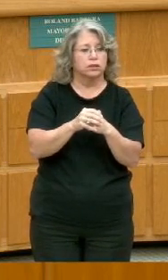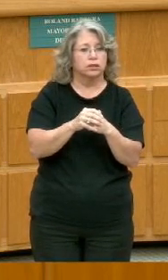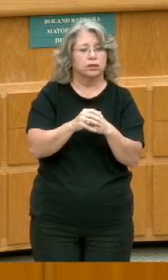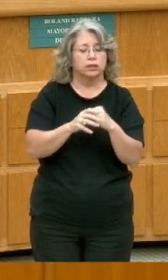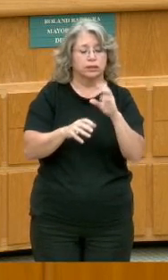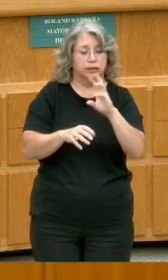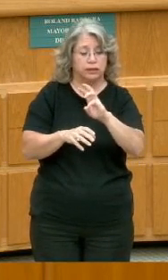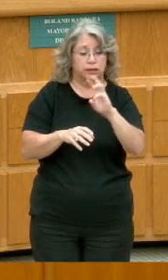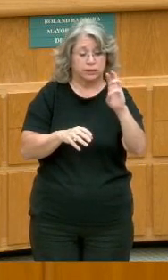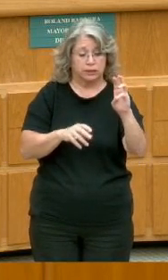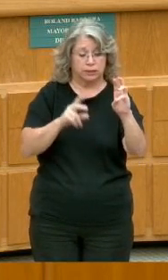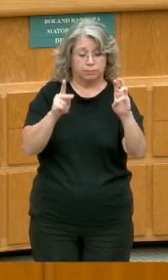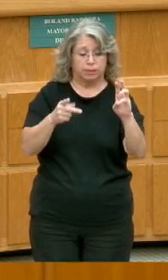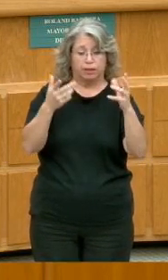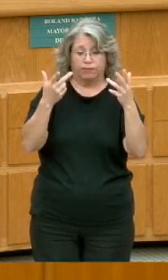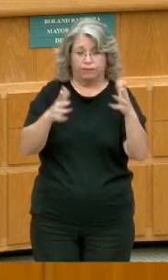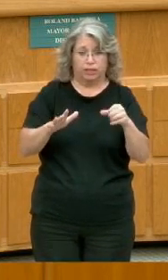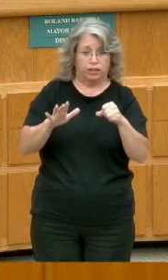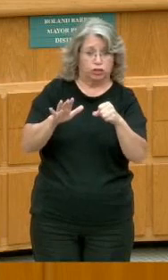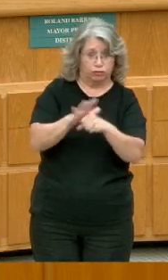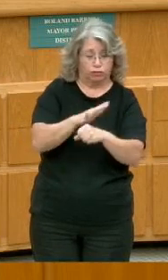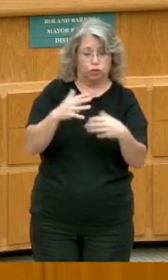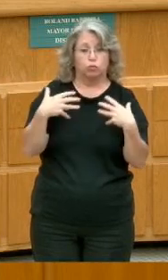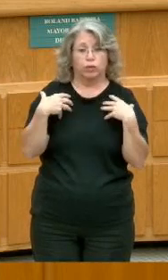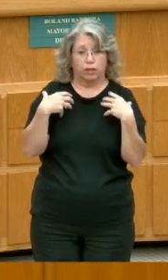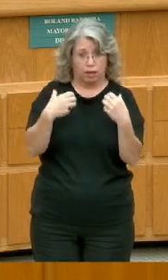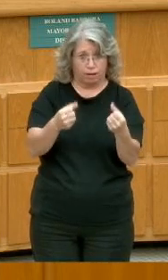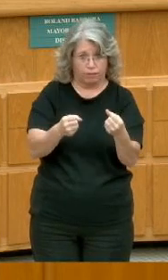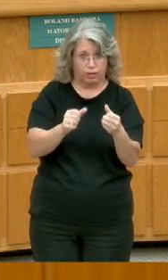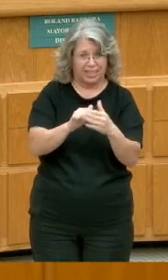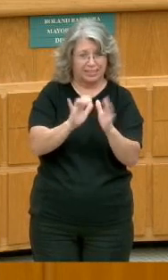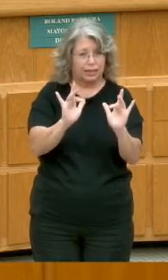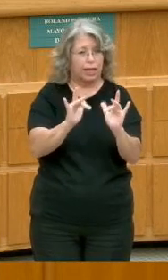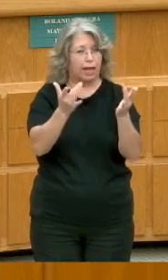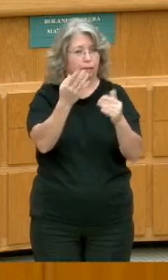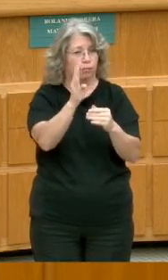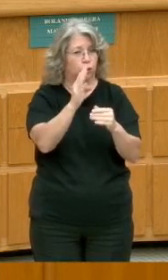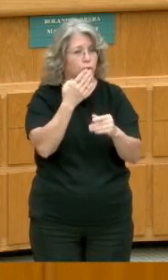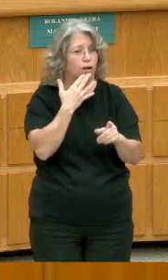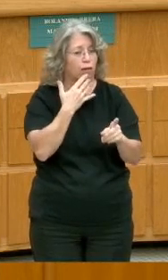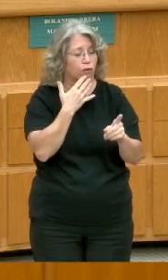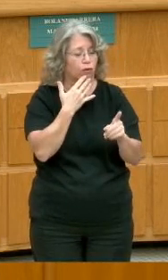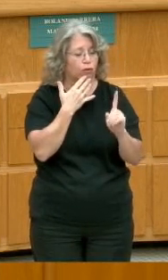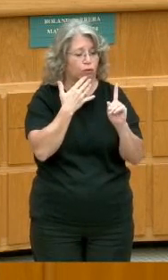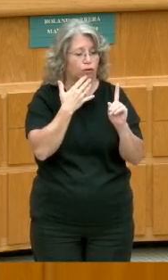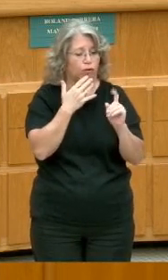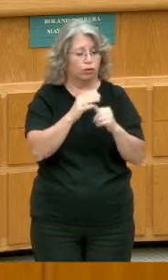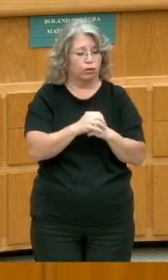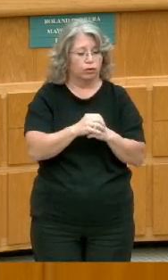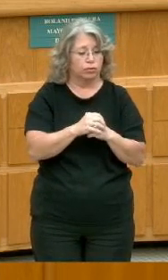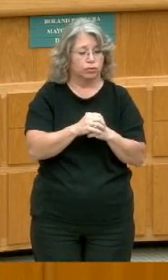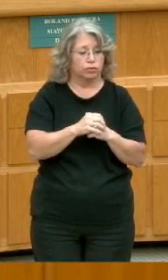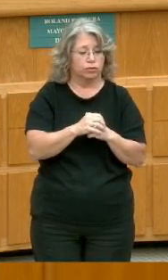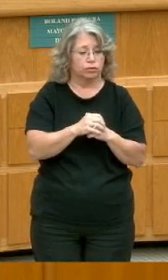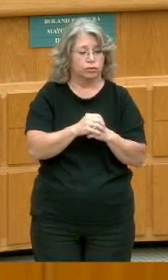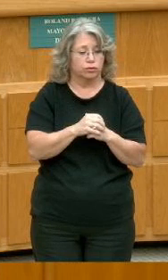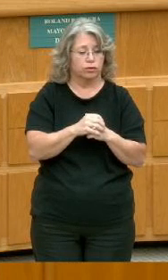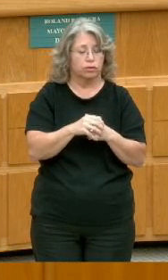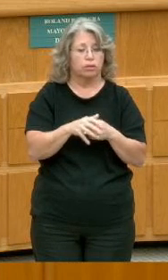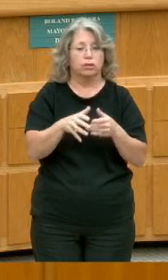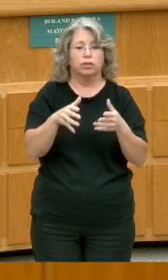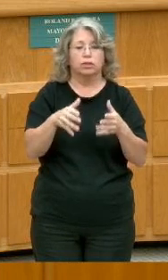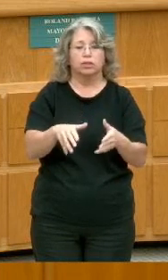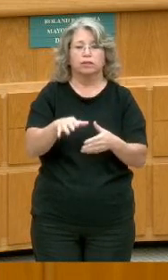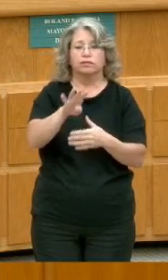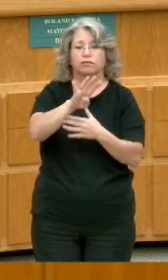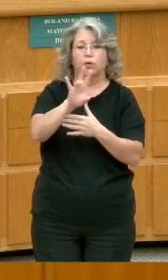66 persons recovered in that lighter blue, which is 58%, but that does leave still 47